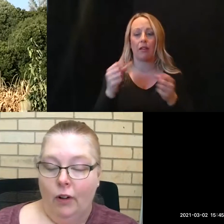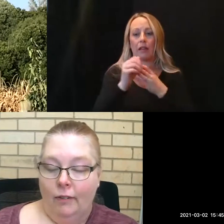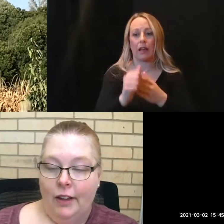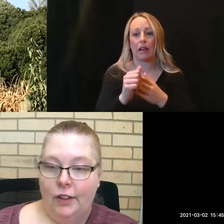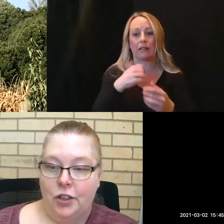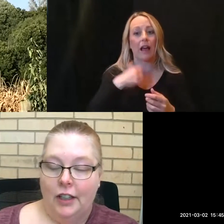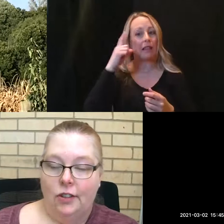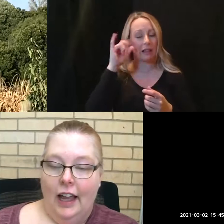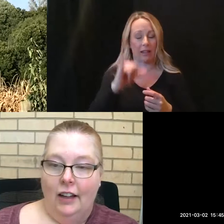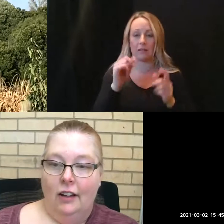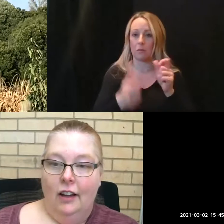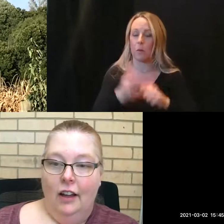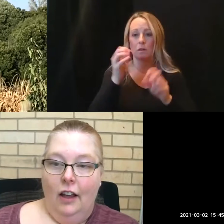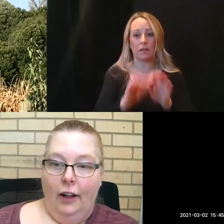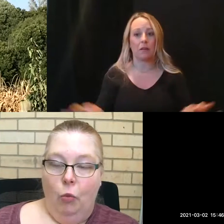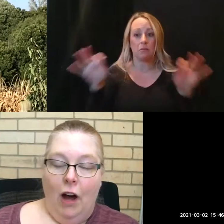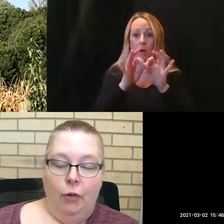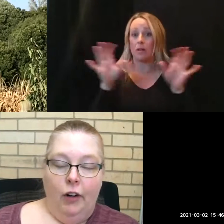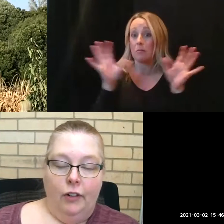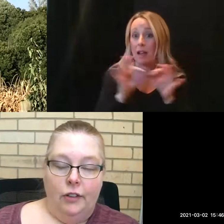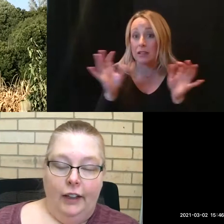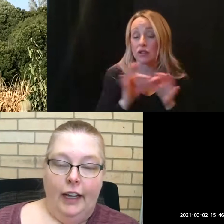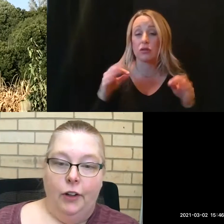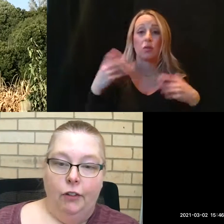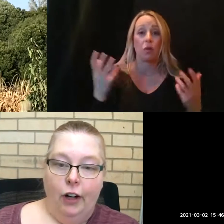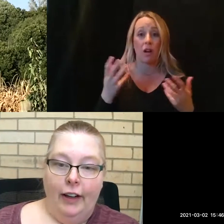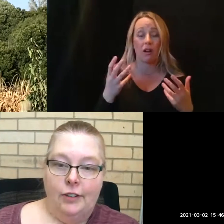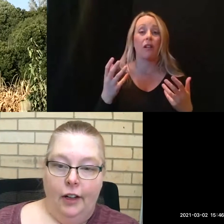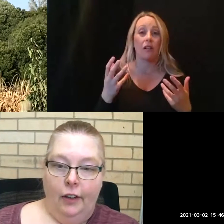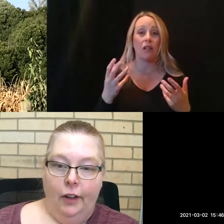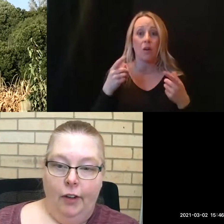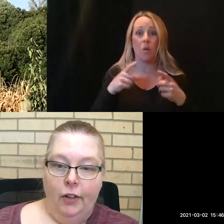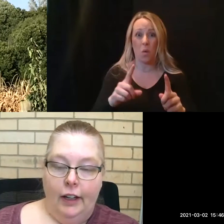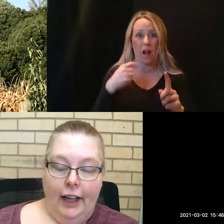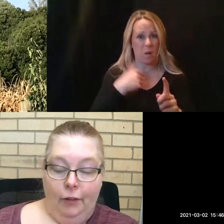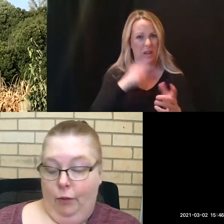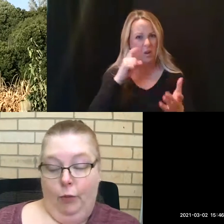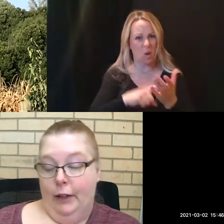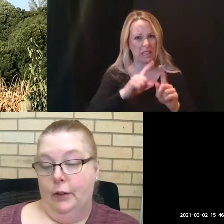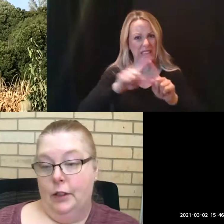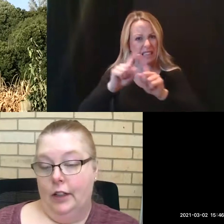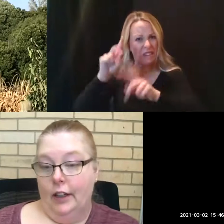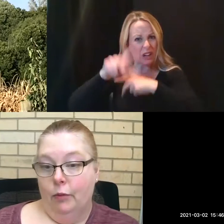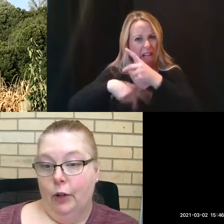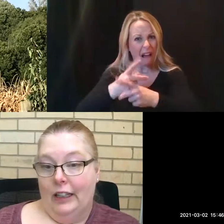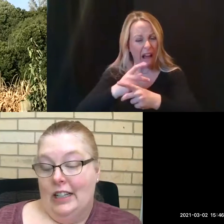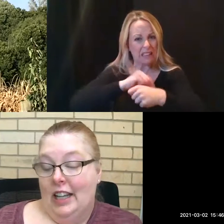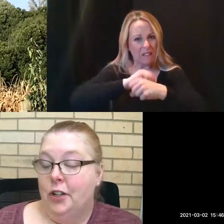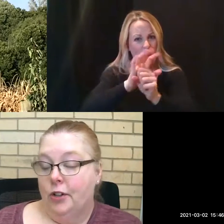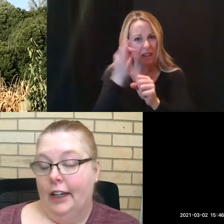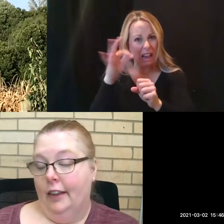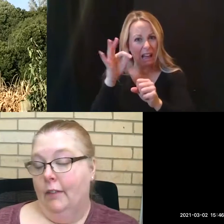most important message, is that, you know, while we are getting new variants into the community, and we